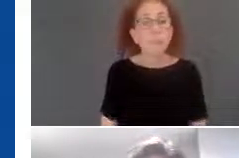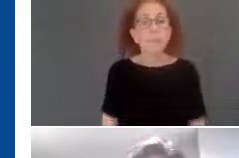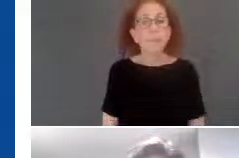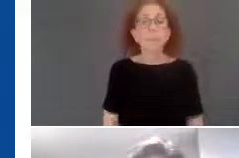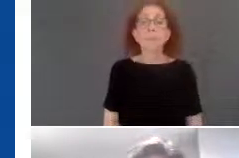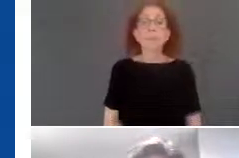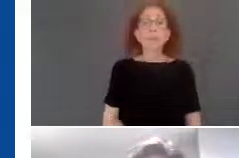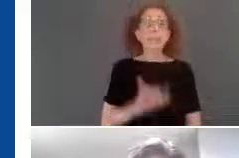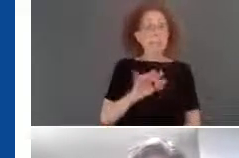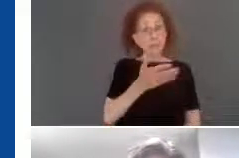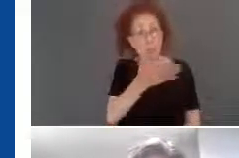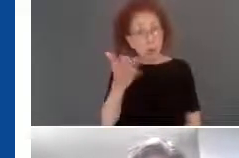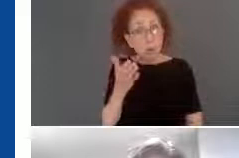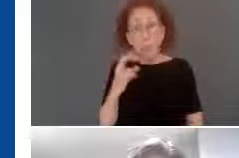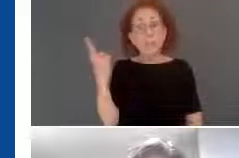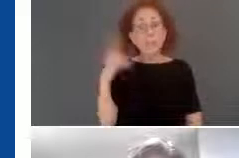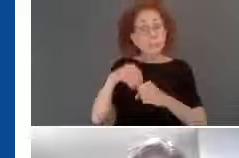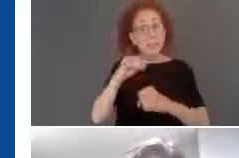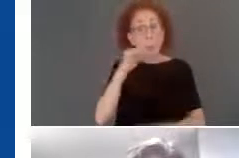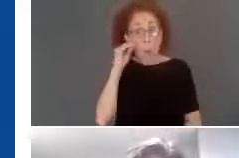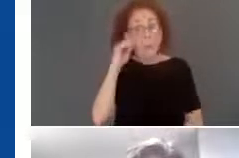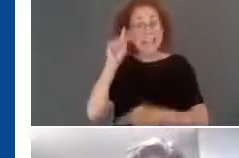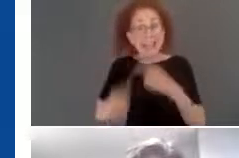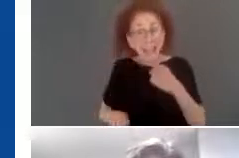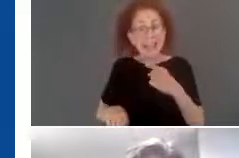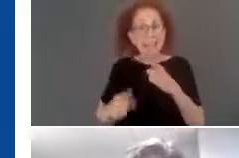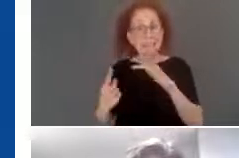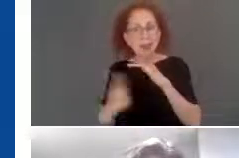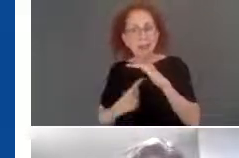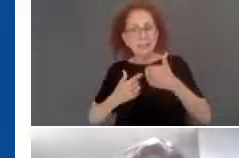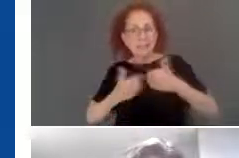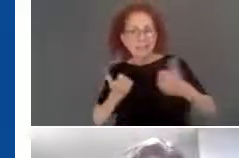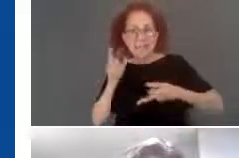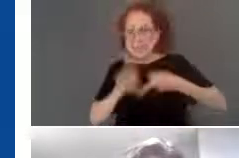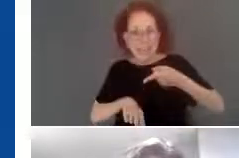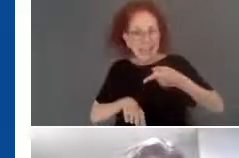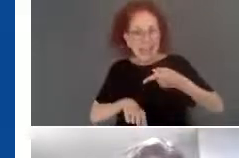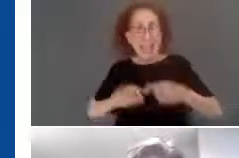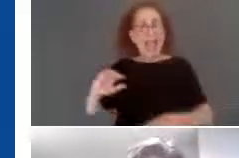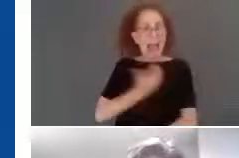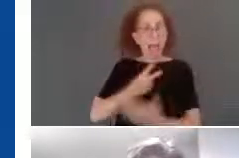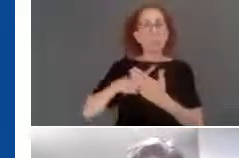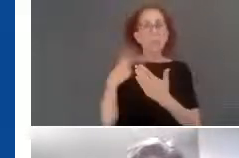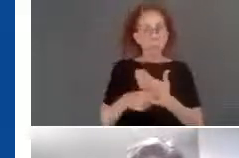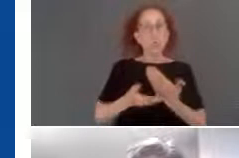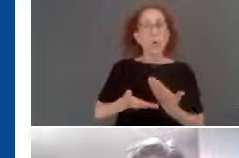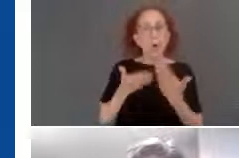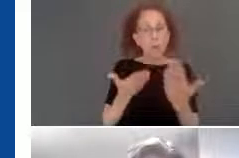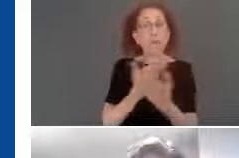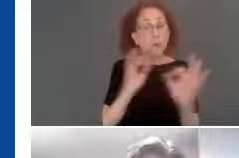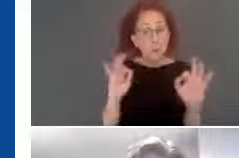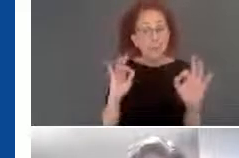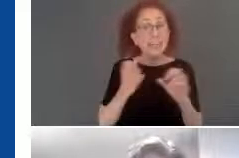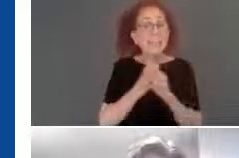So if you or a household member is unable to isolate or quarantine, our Bounce Back Philly program, we offer a free, safe,